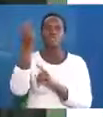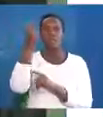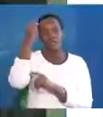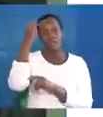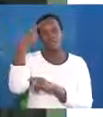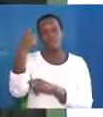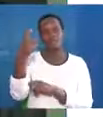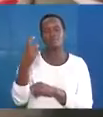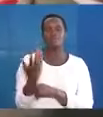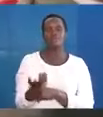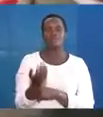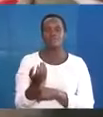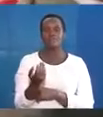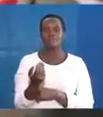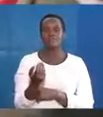fathers of our nation.